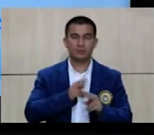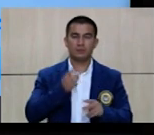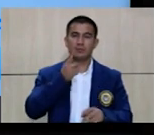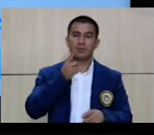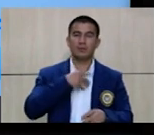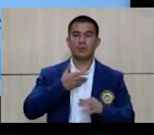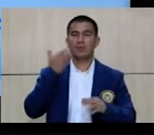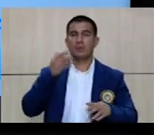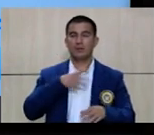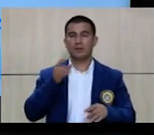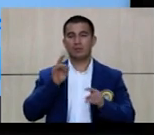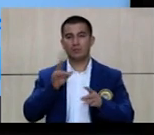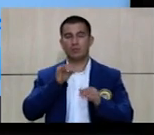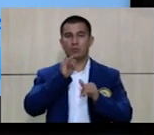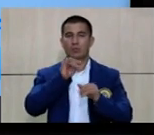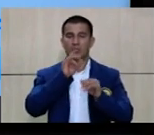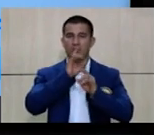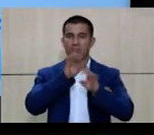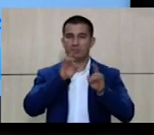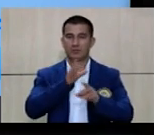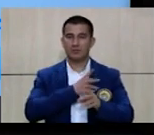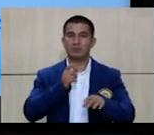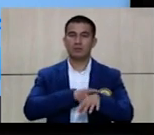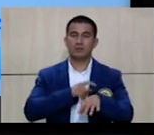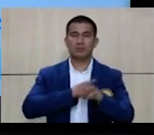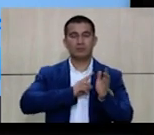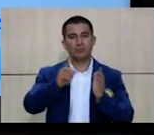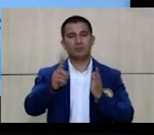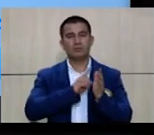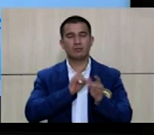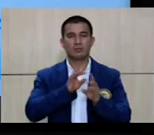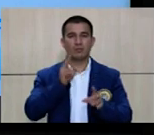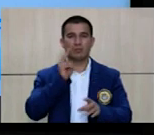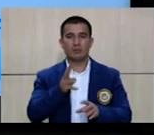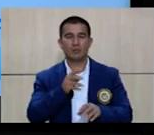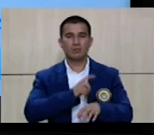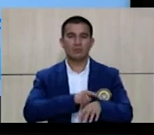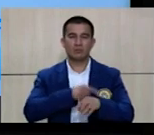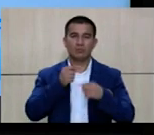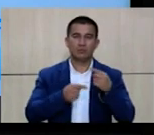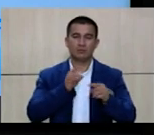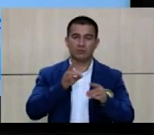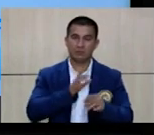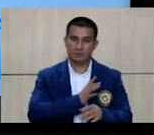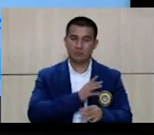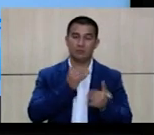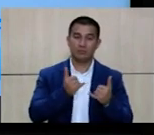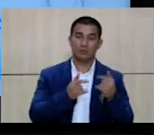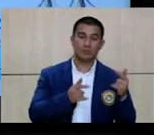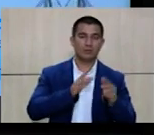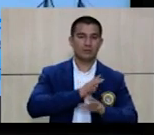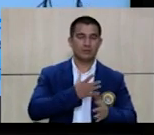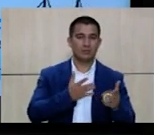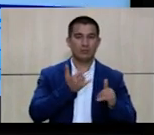masalada ularning farqi berilgan edi. Endi nima qilamiz? Masala tuzish uchun vaqtlarni